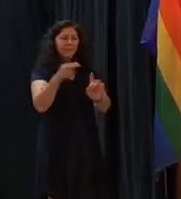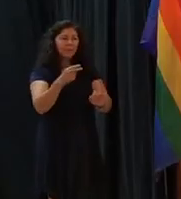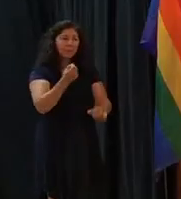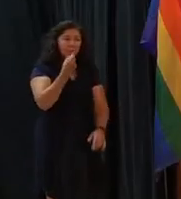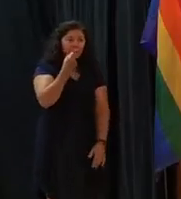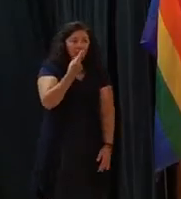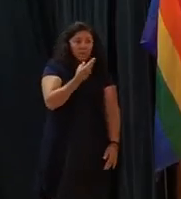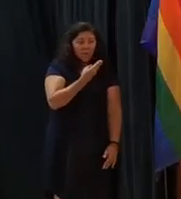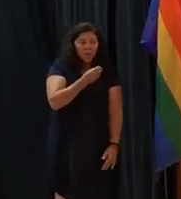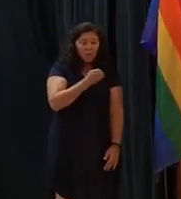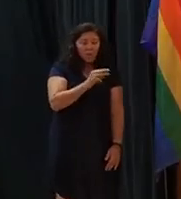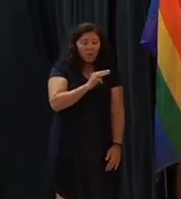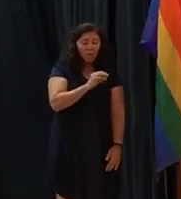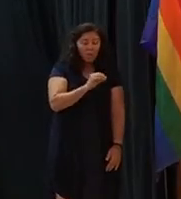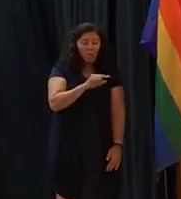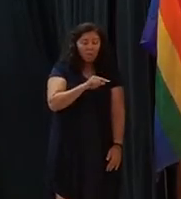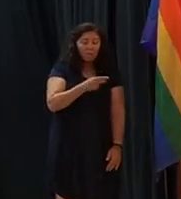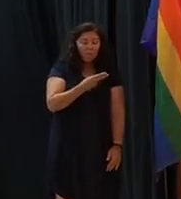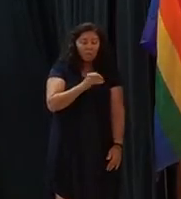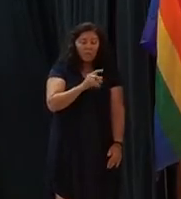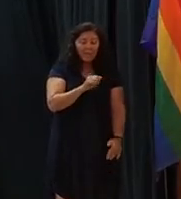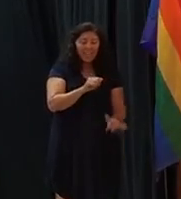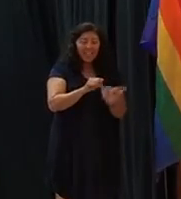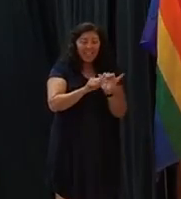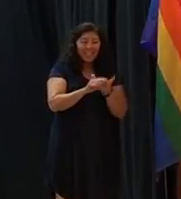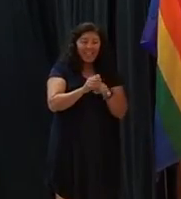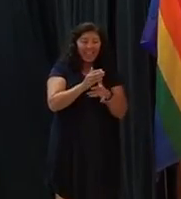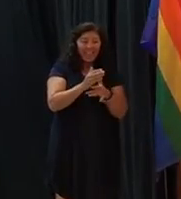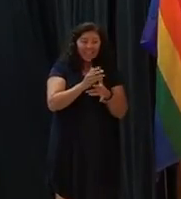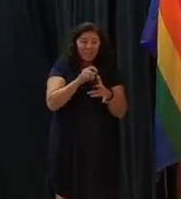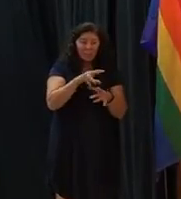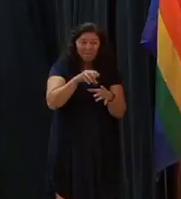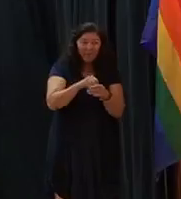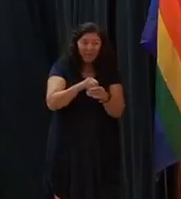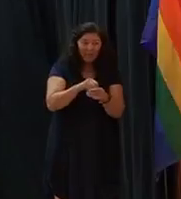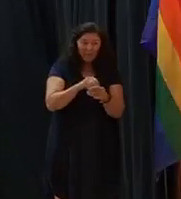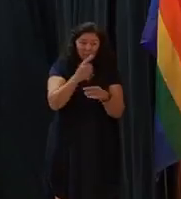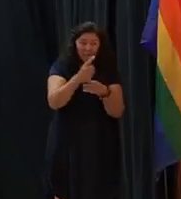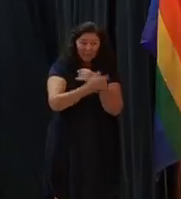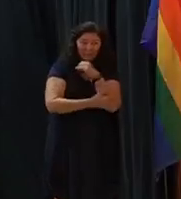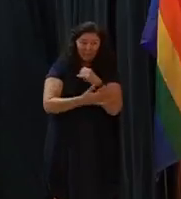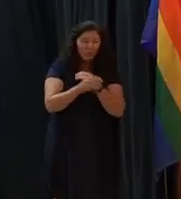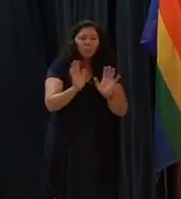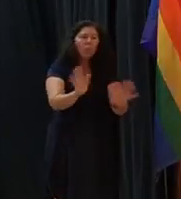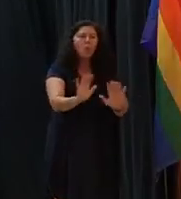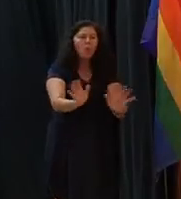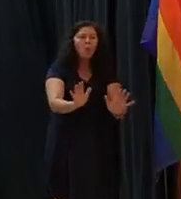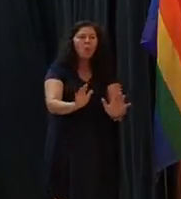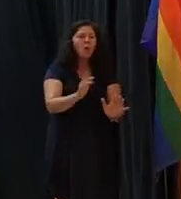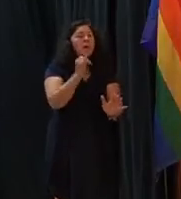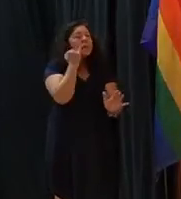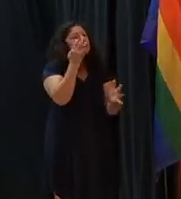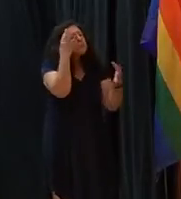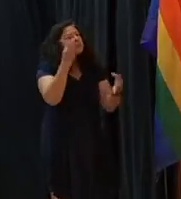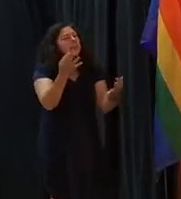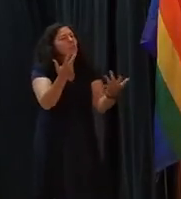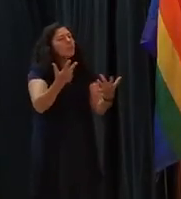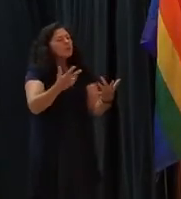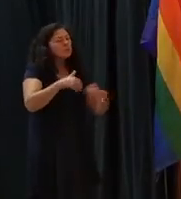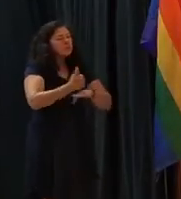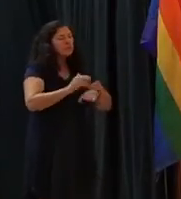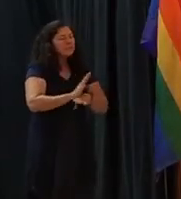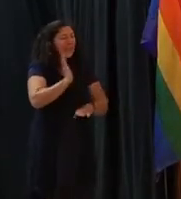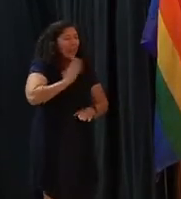should not be a part of that corporate view. So when you kind of do business in our country,